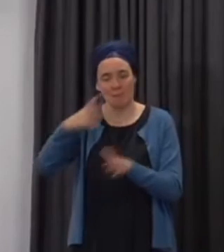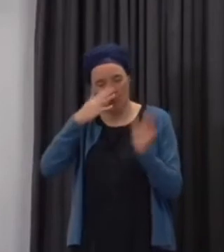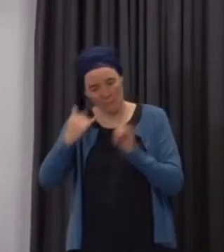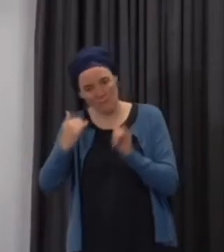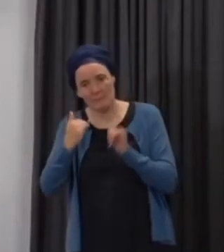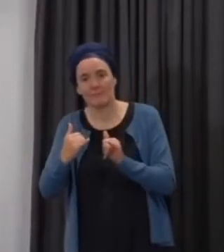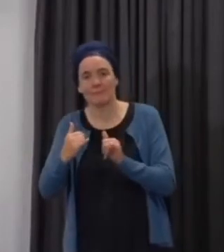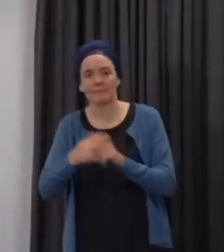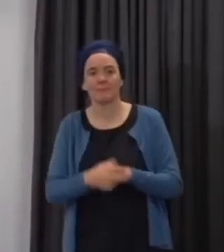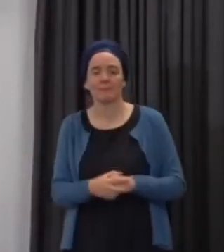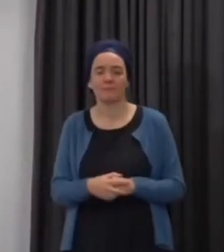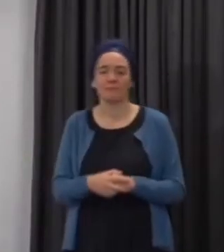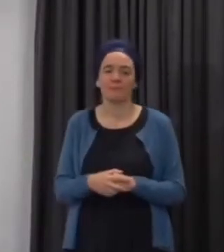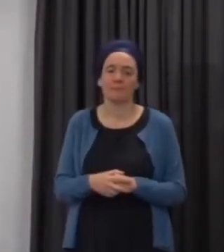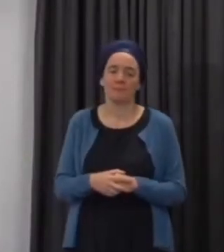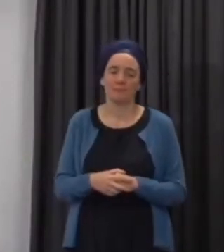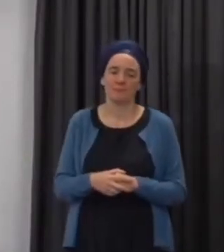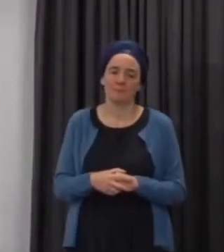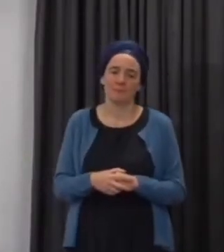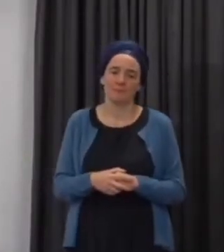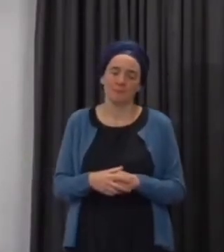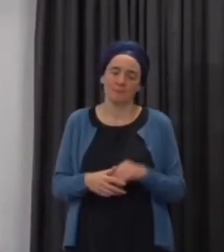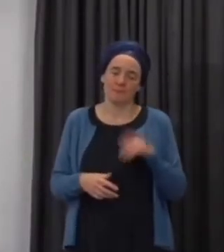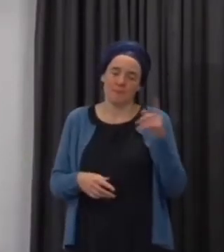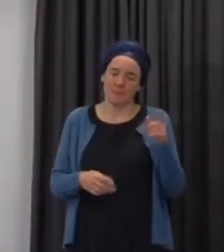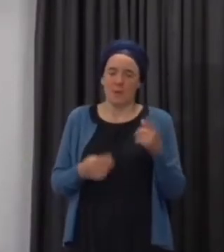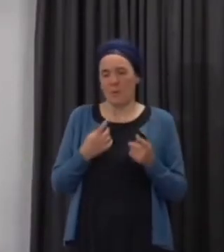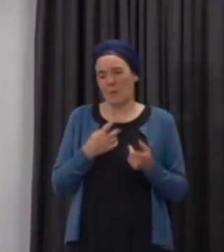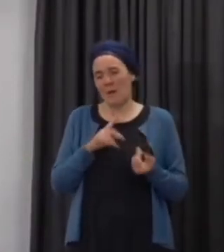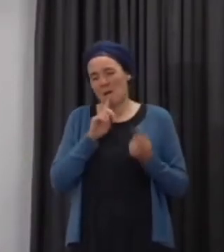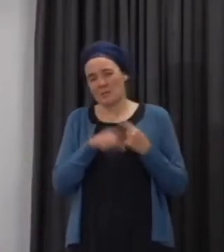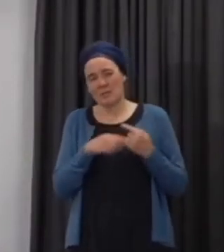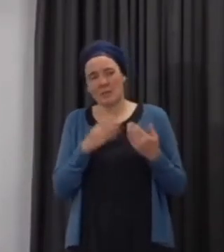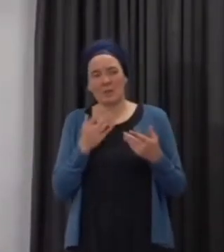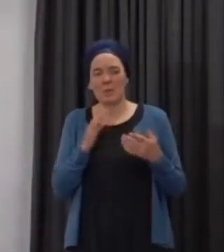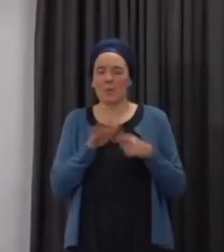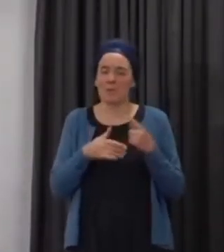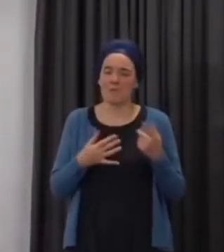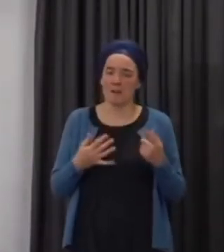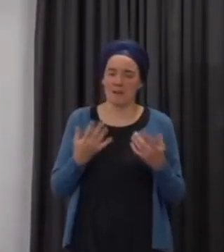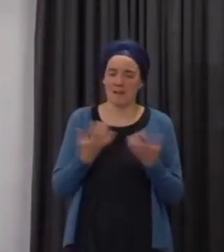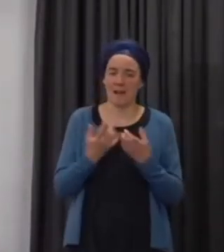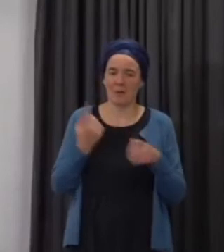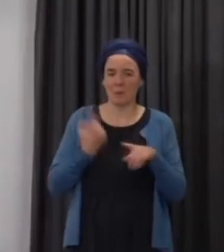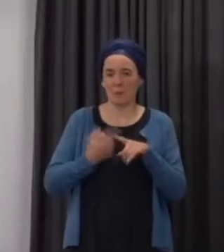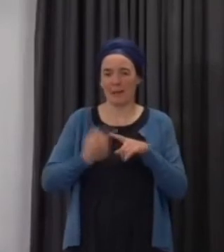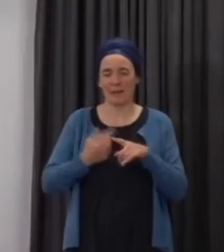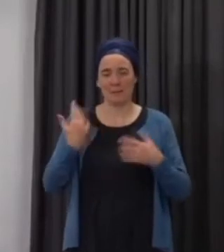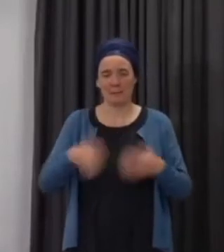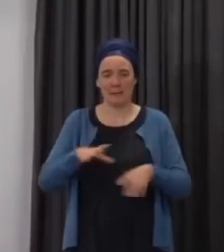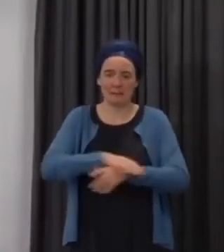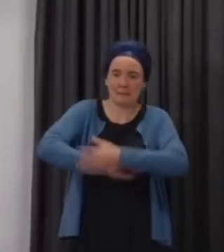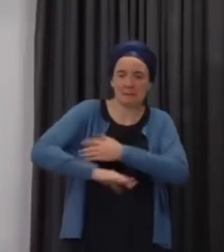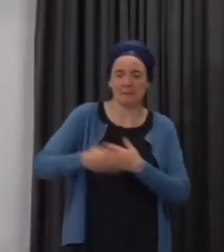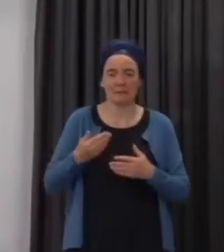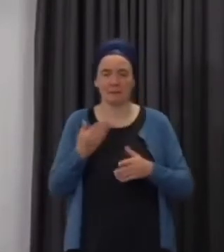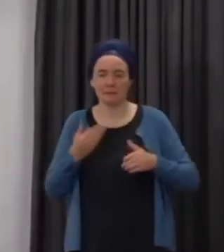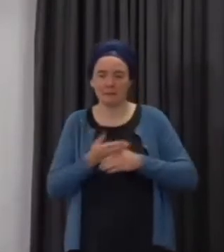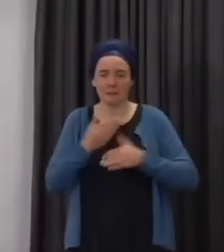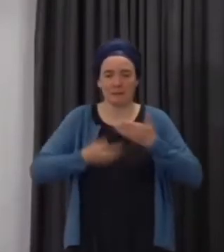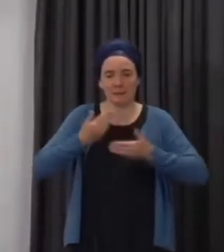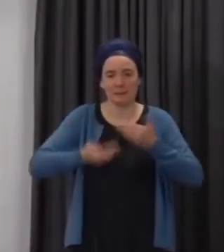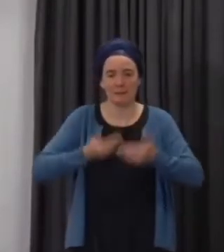at various points in time, rather hard to deal with in the here and now, because we'll have a backward-looking inquiry at some point. And it's important that we